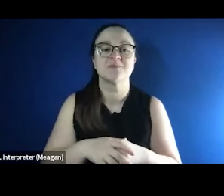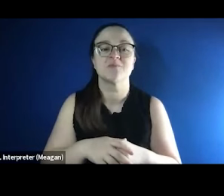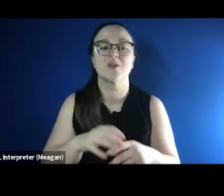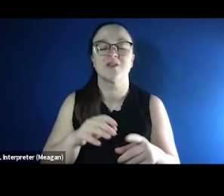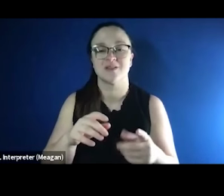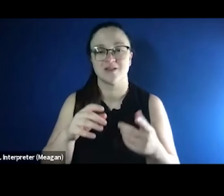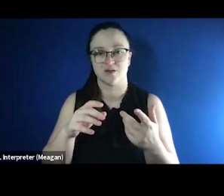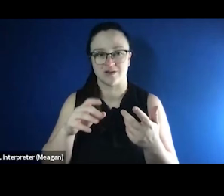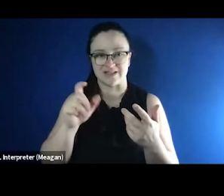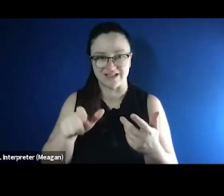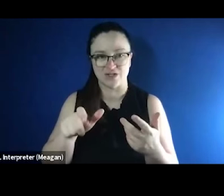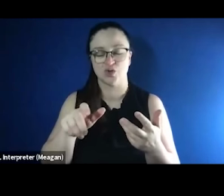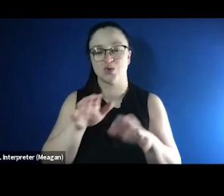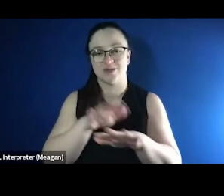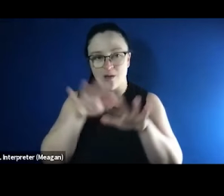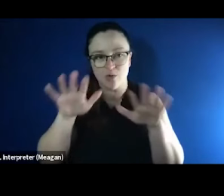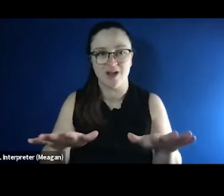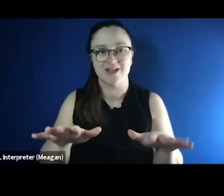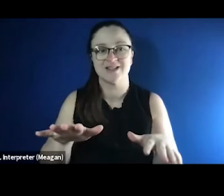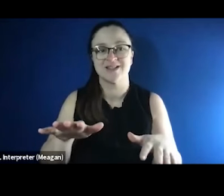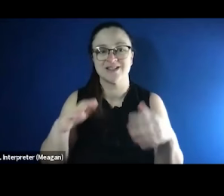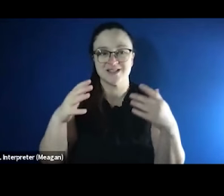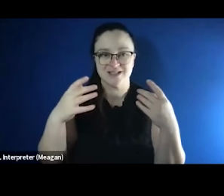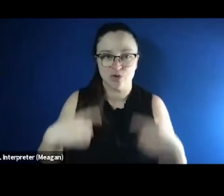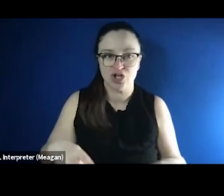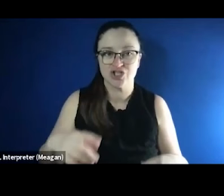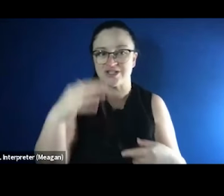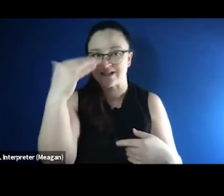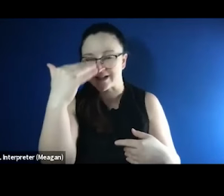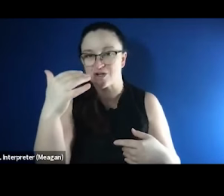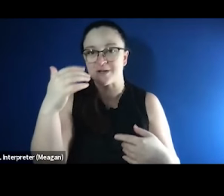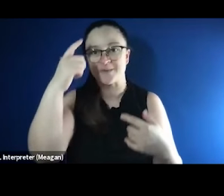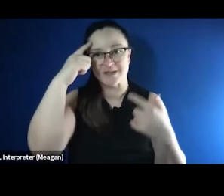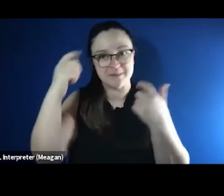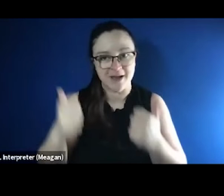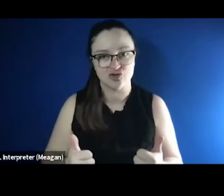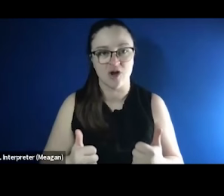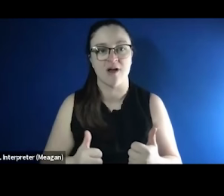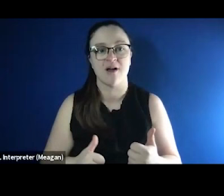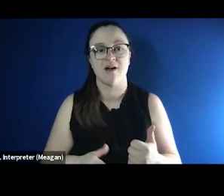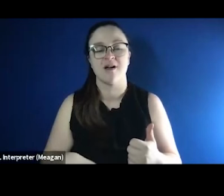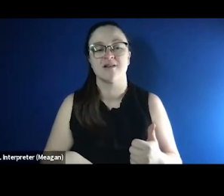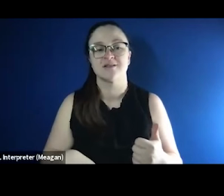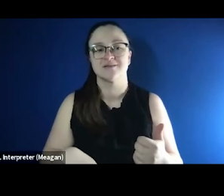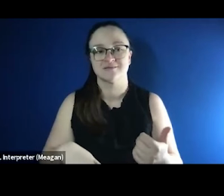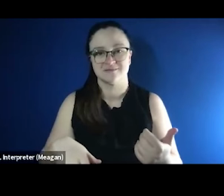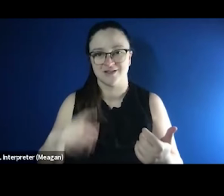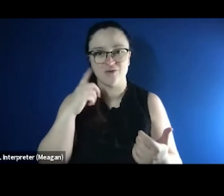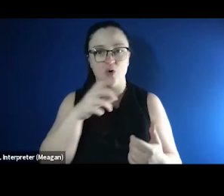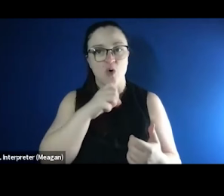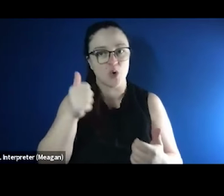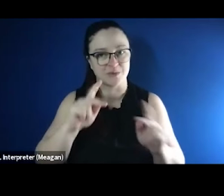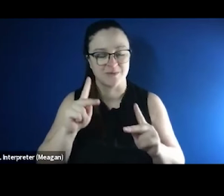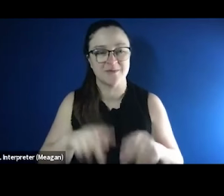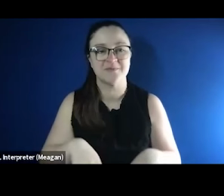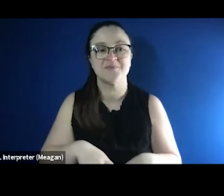depression, delirium, and dementia from one another. All are disproportionately represented among older persons compared to younger persons, but delirium,